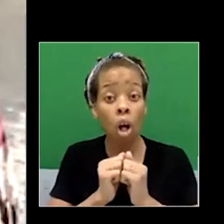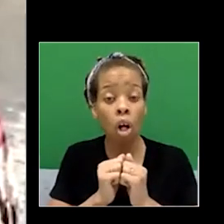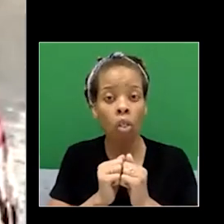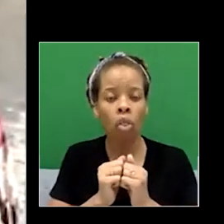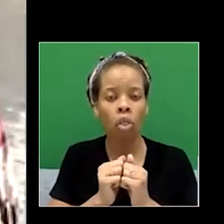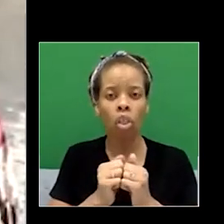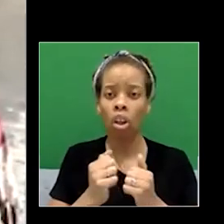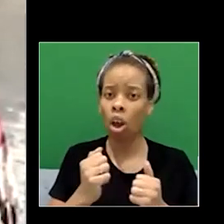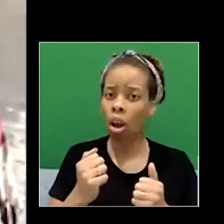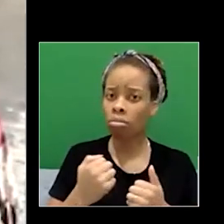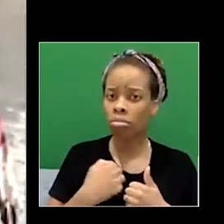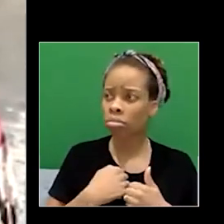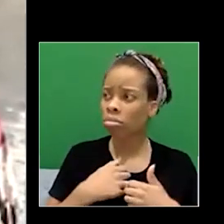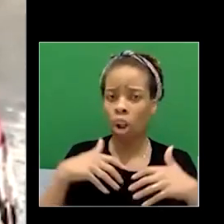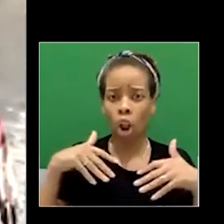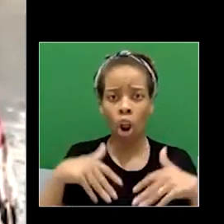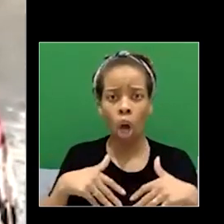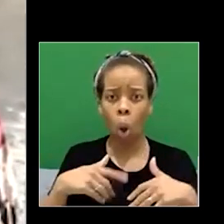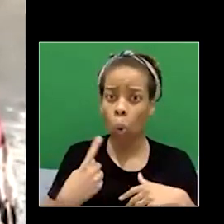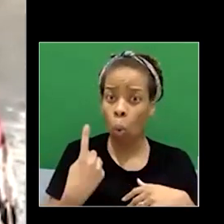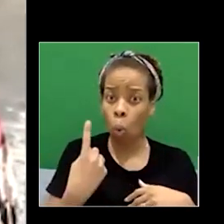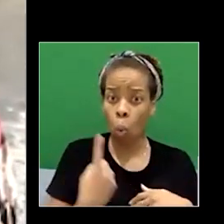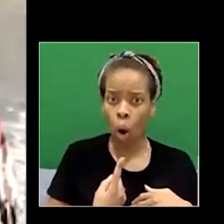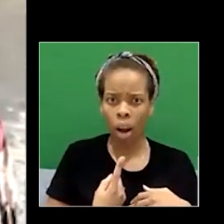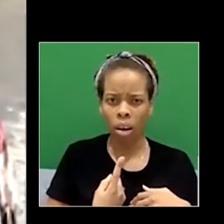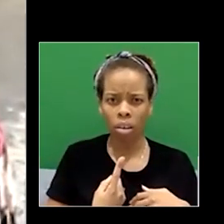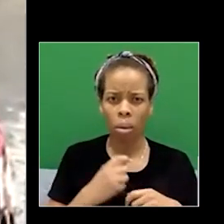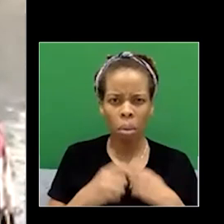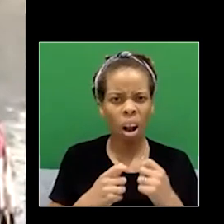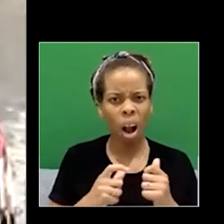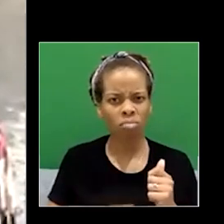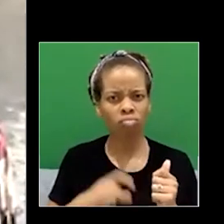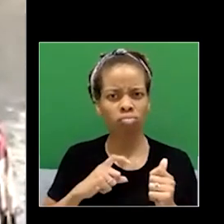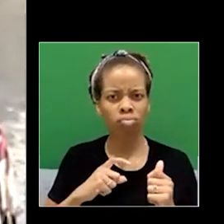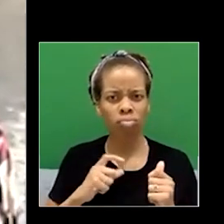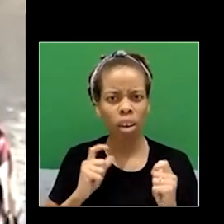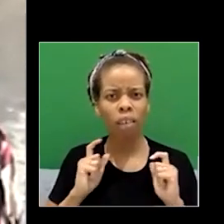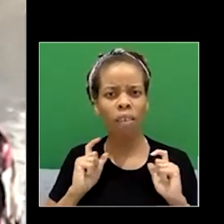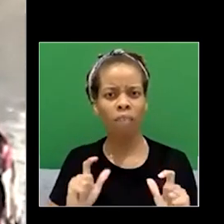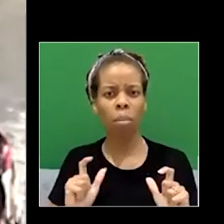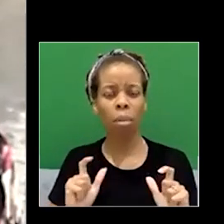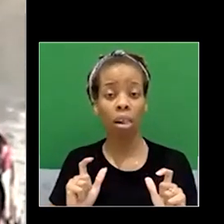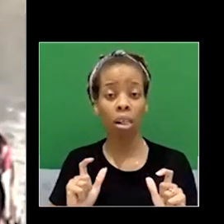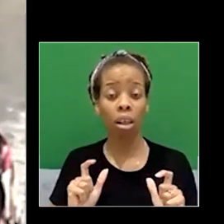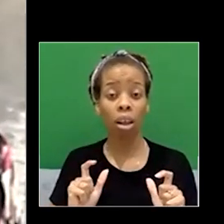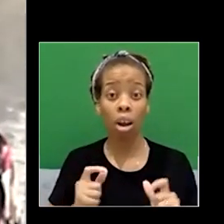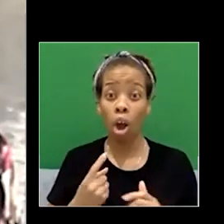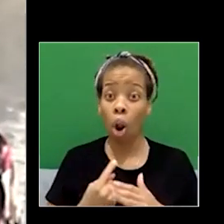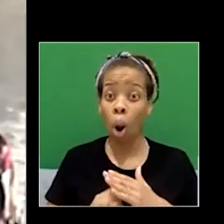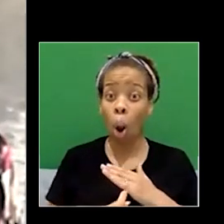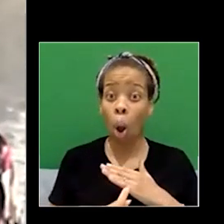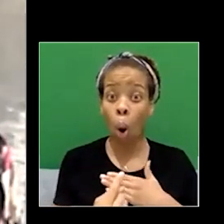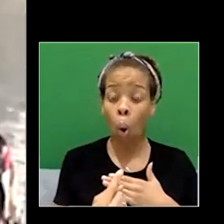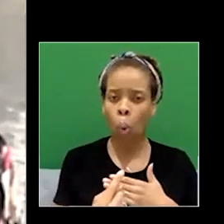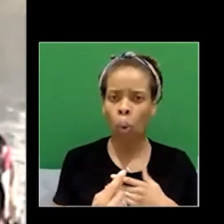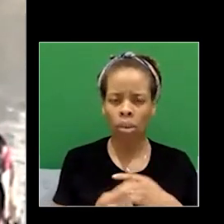own company. I think that loneliness while working is perhaps a sign of maybe being a bit distracted, because I think